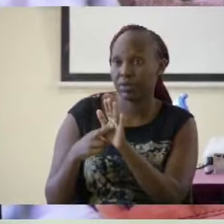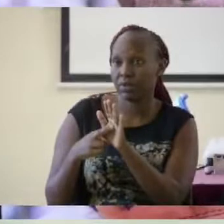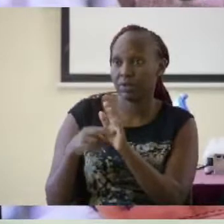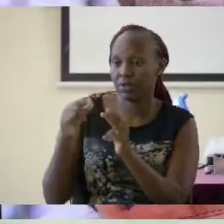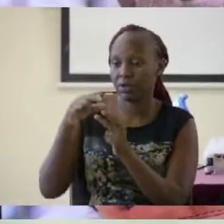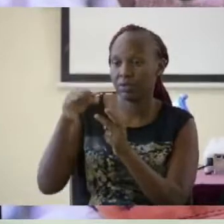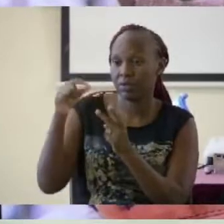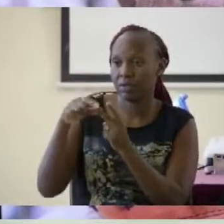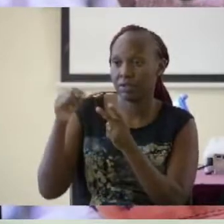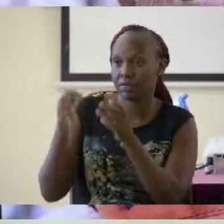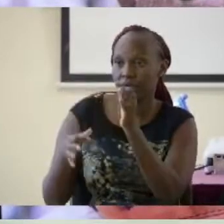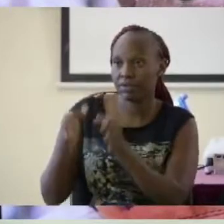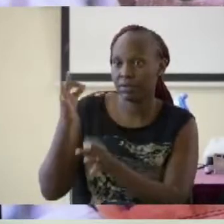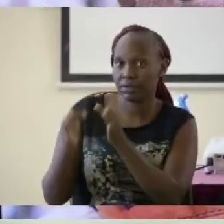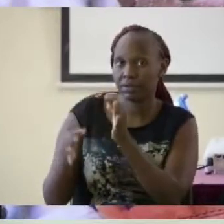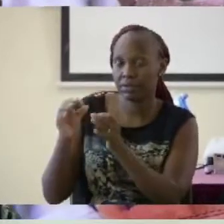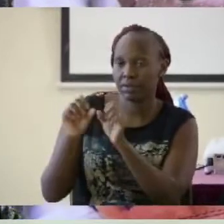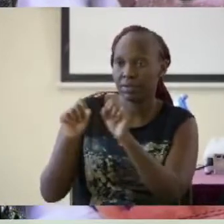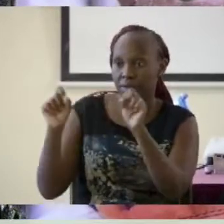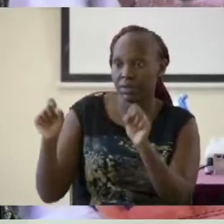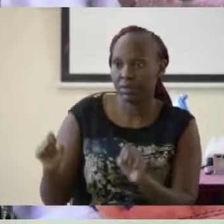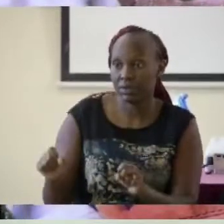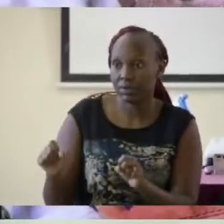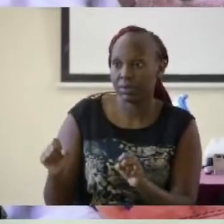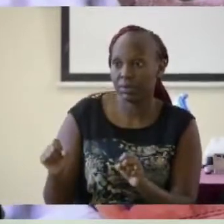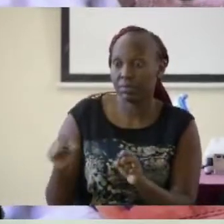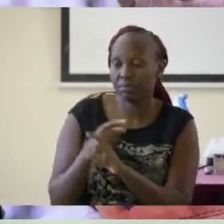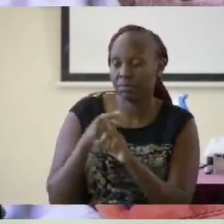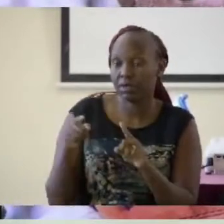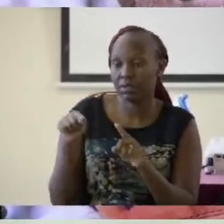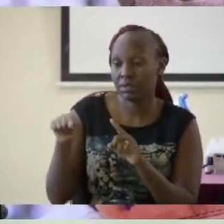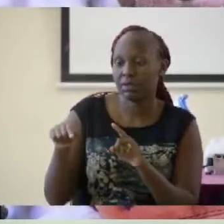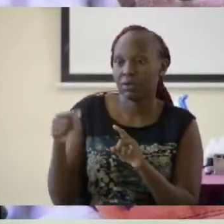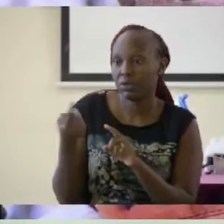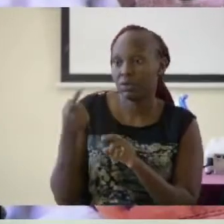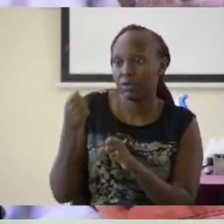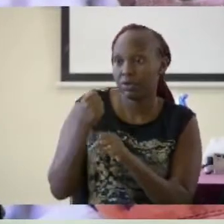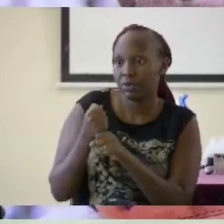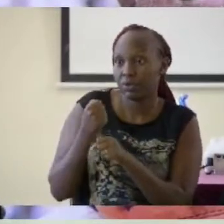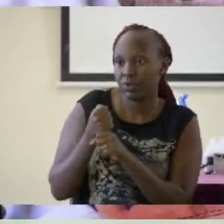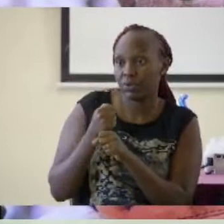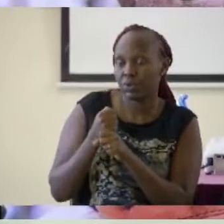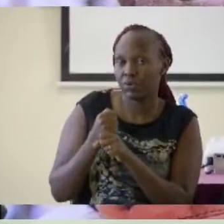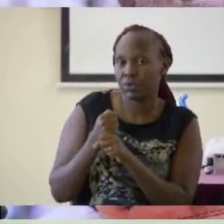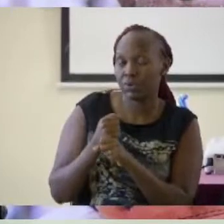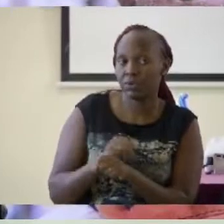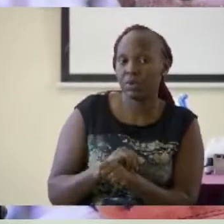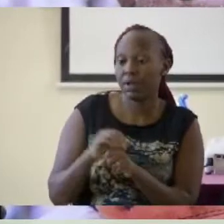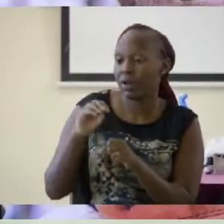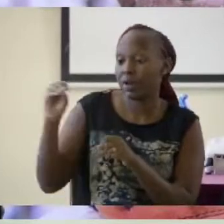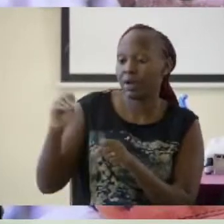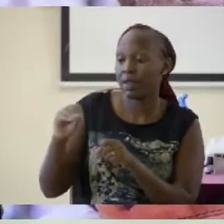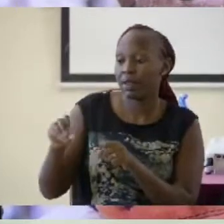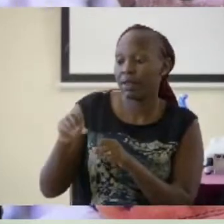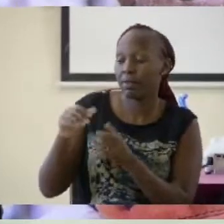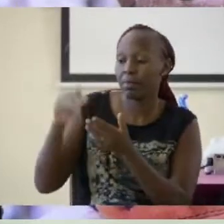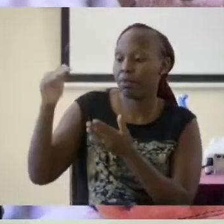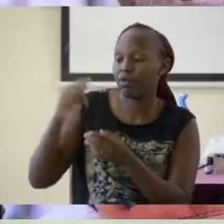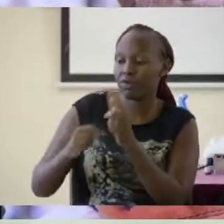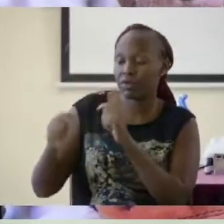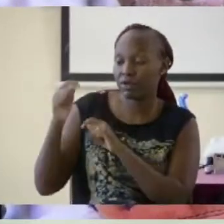alternative justice mechanisms, but that's just about what it does and nothing more, for at least for